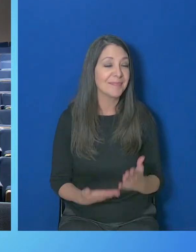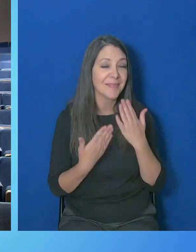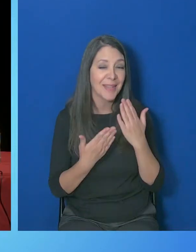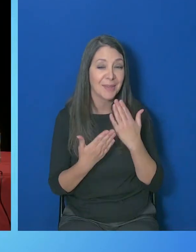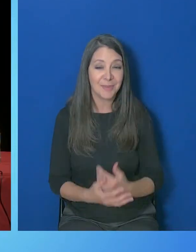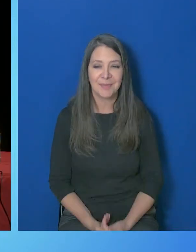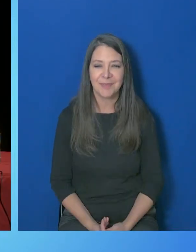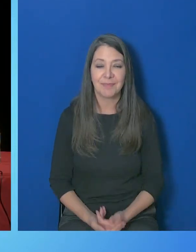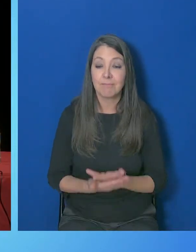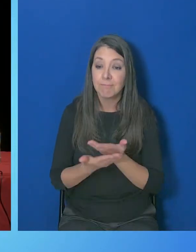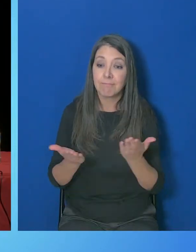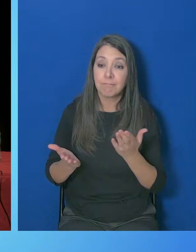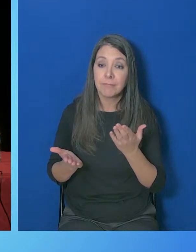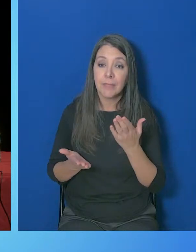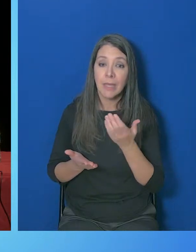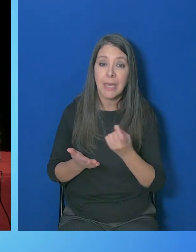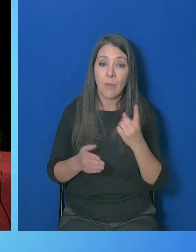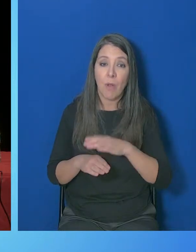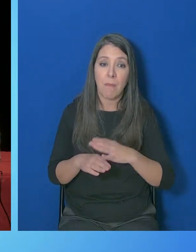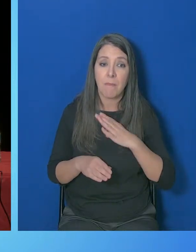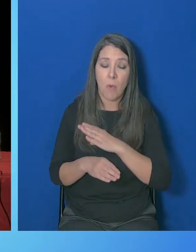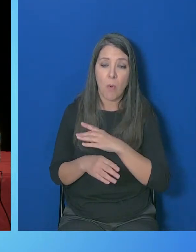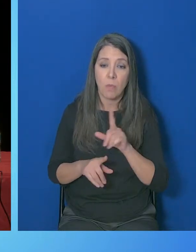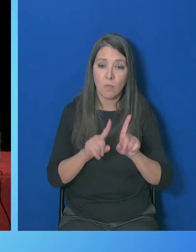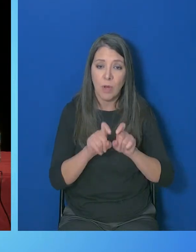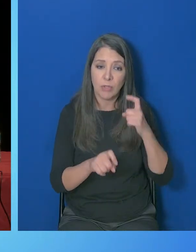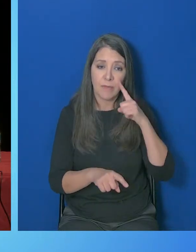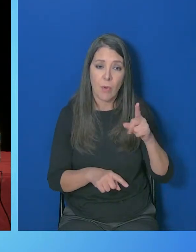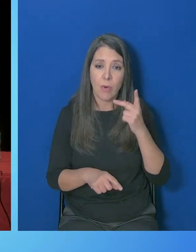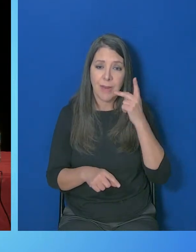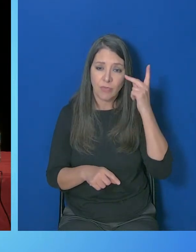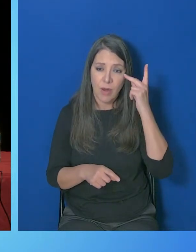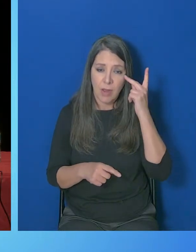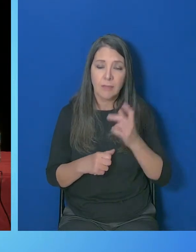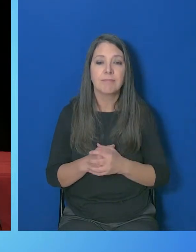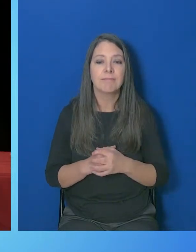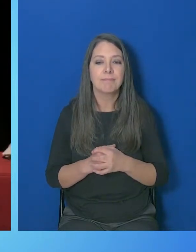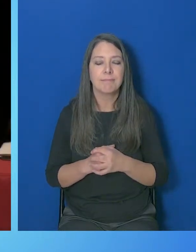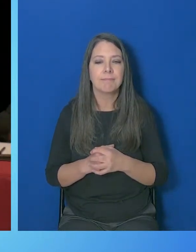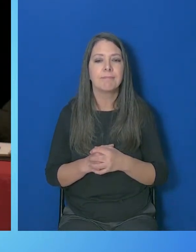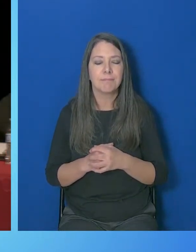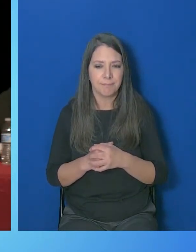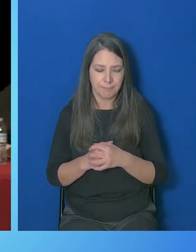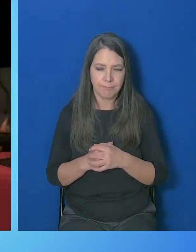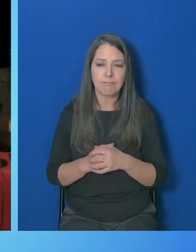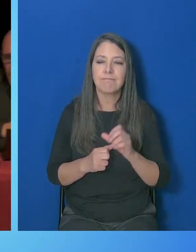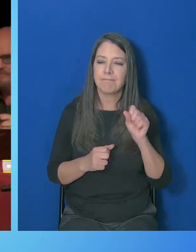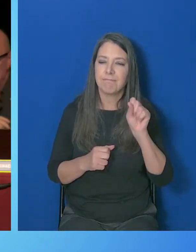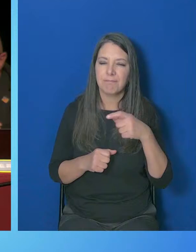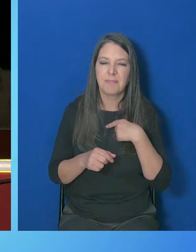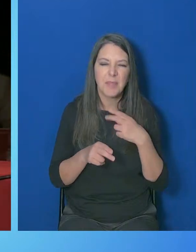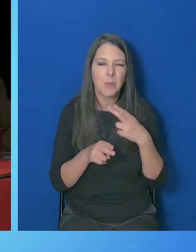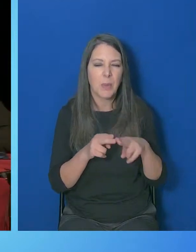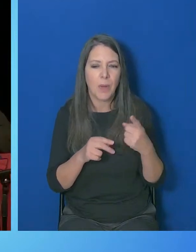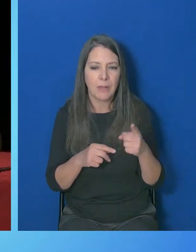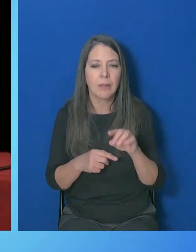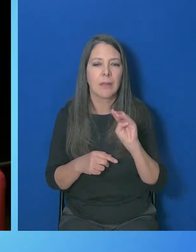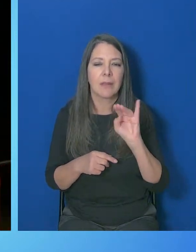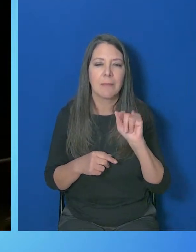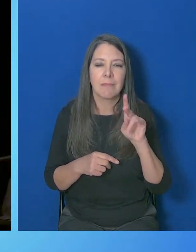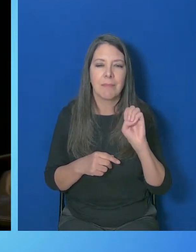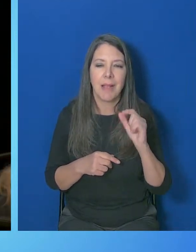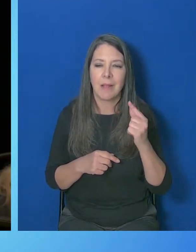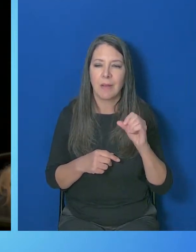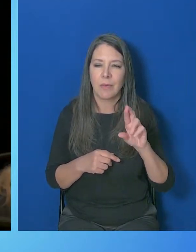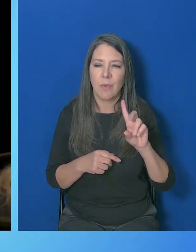Any other questions for Kendra? Yeah, a quick one. You mentioned a quote or a figure early in